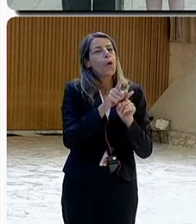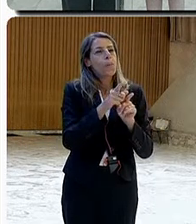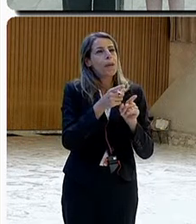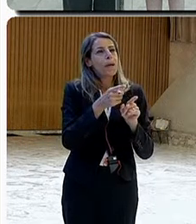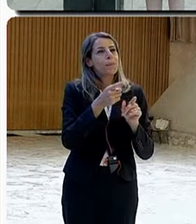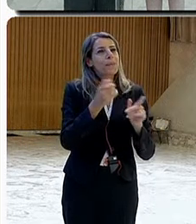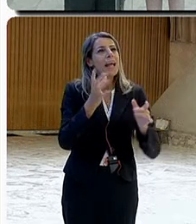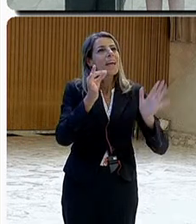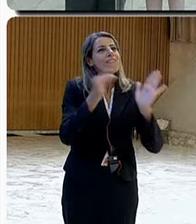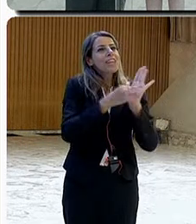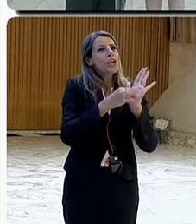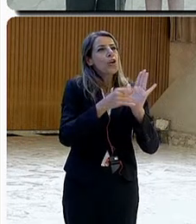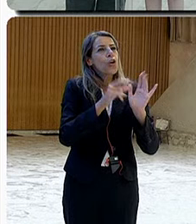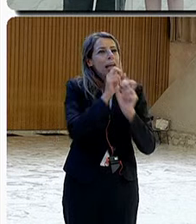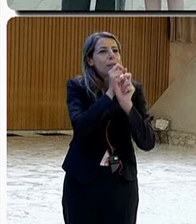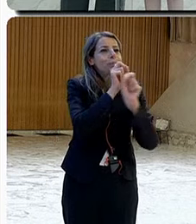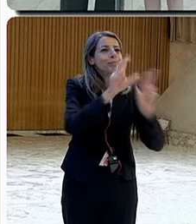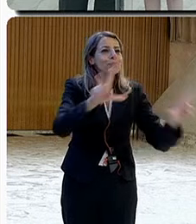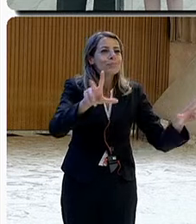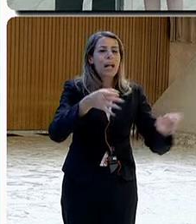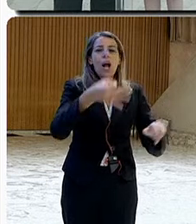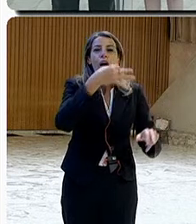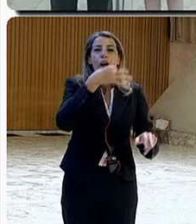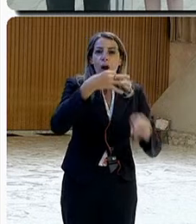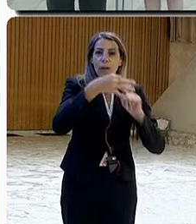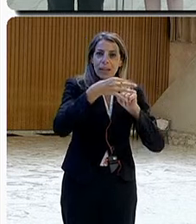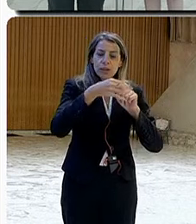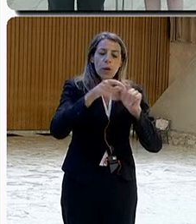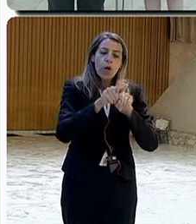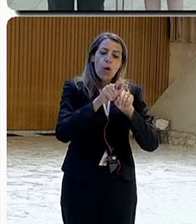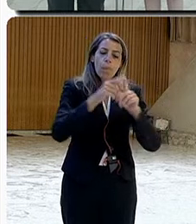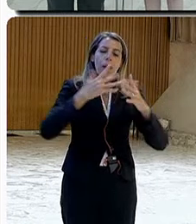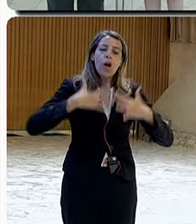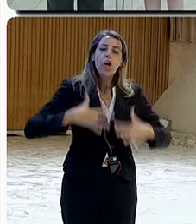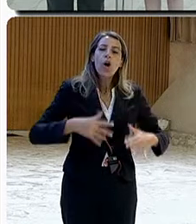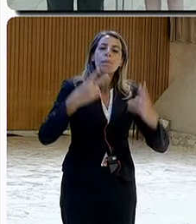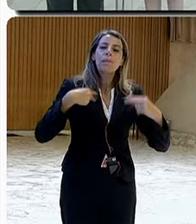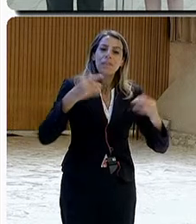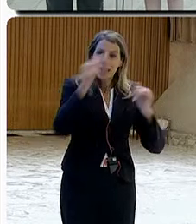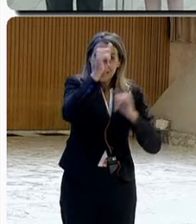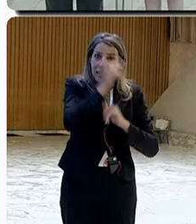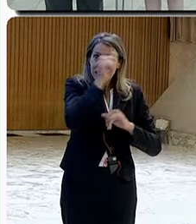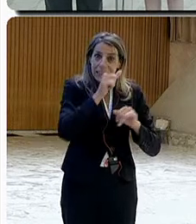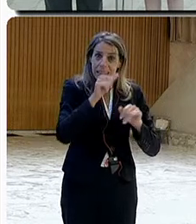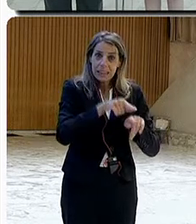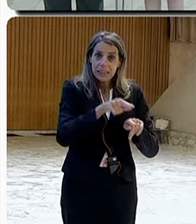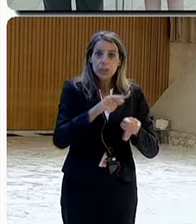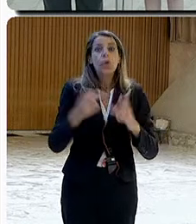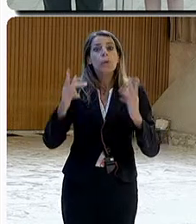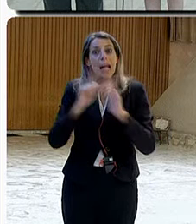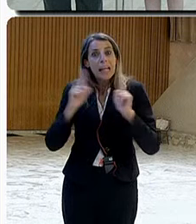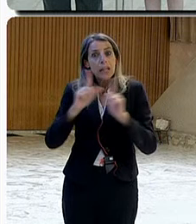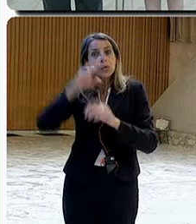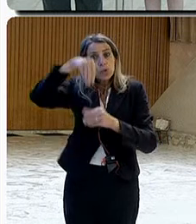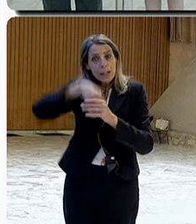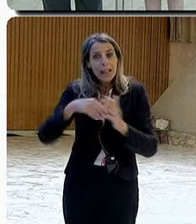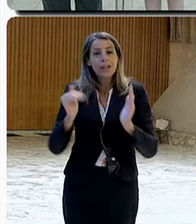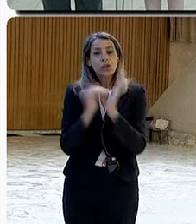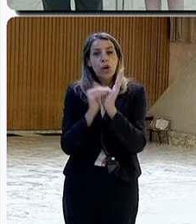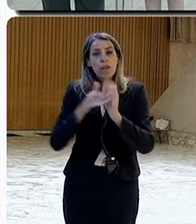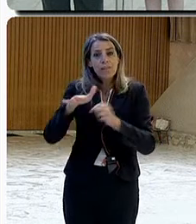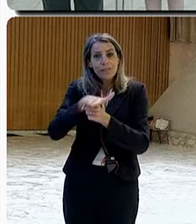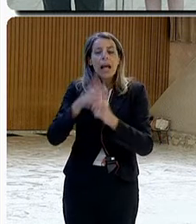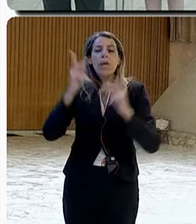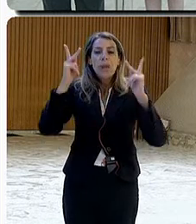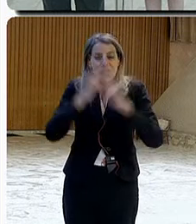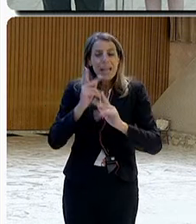world through the living body of Christ." We suggest that the liturgy of domestic church life is an actual liturgy.